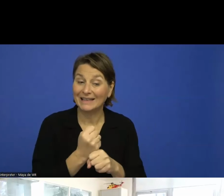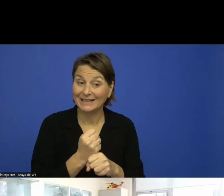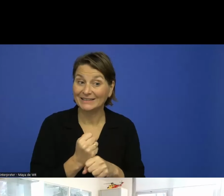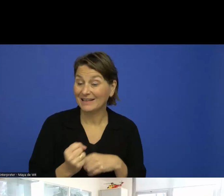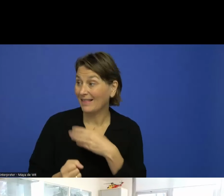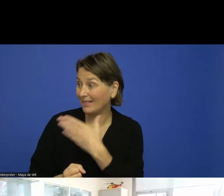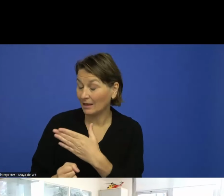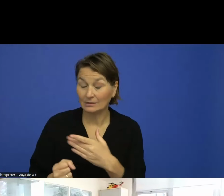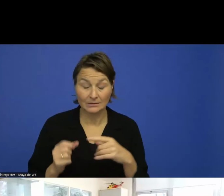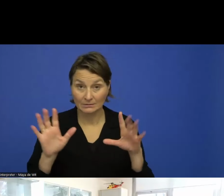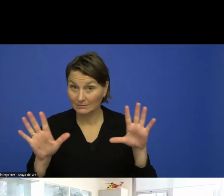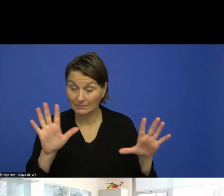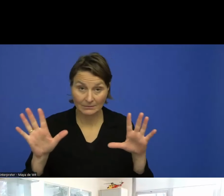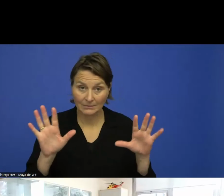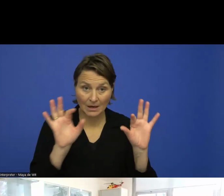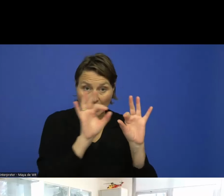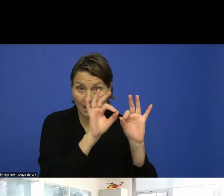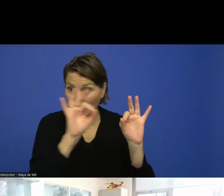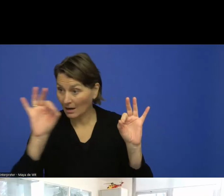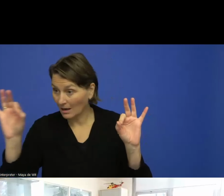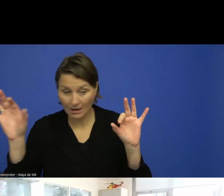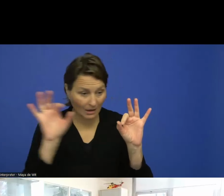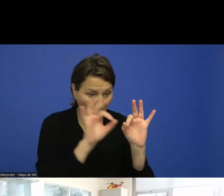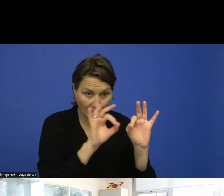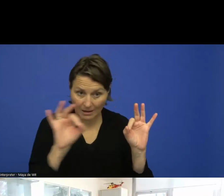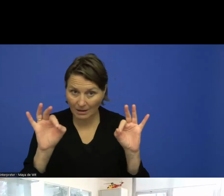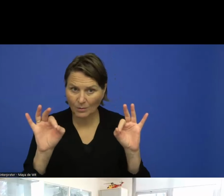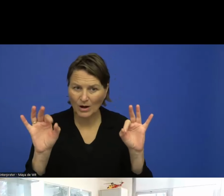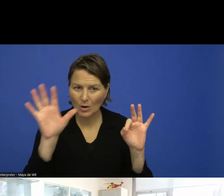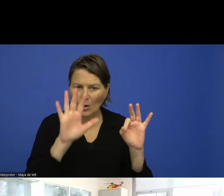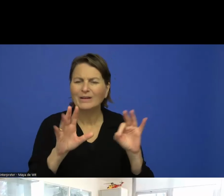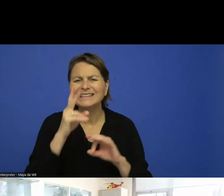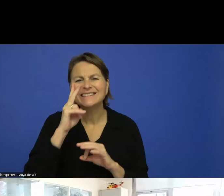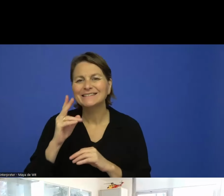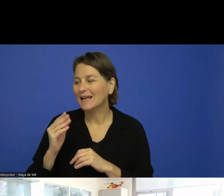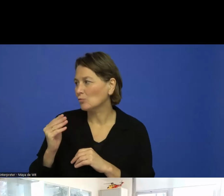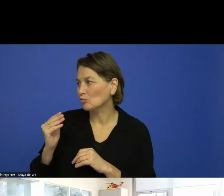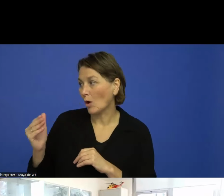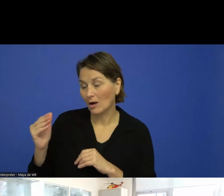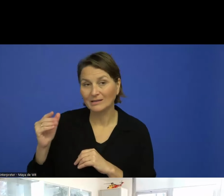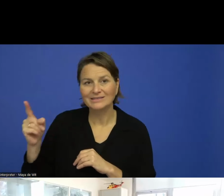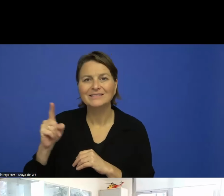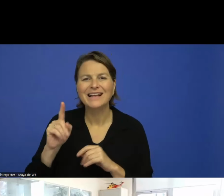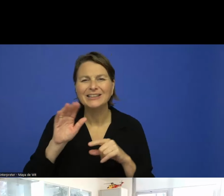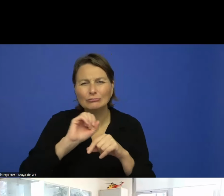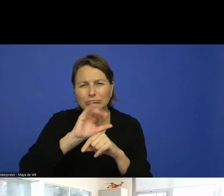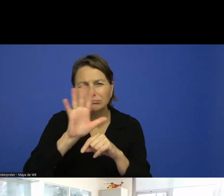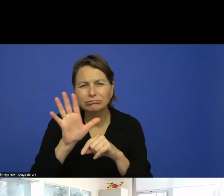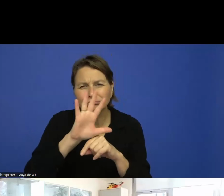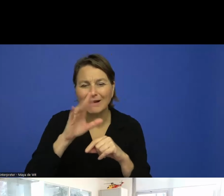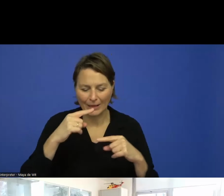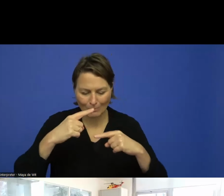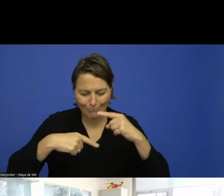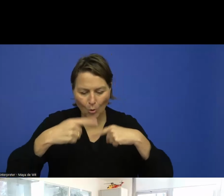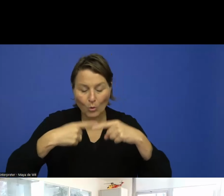and to understand what it looked like. And it's that shaded area on the right that shows why these motors had trouble running at